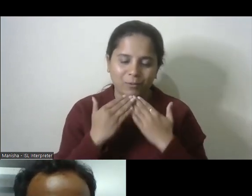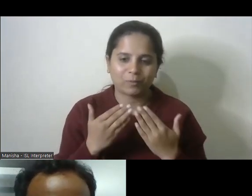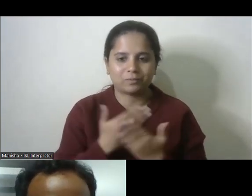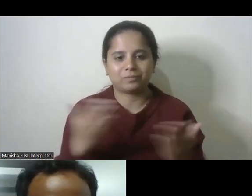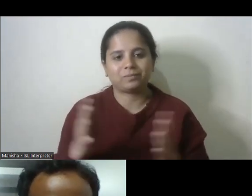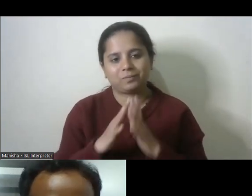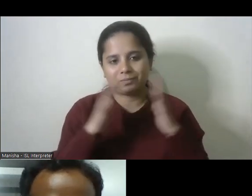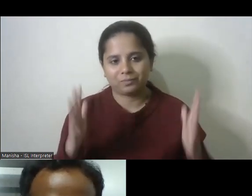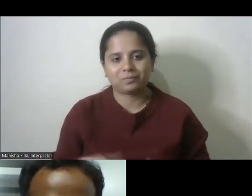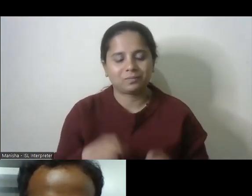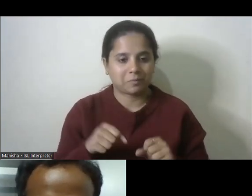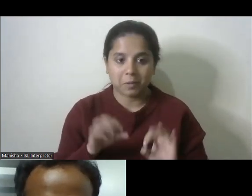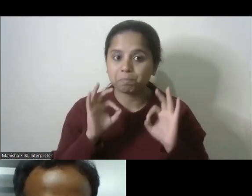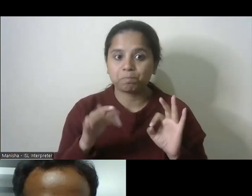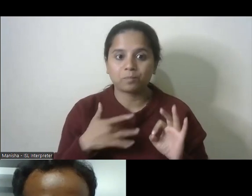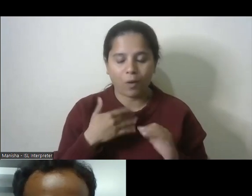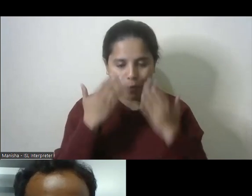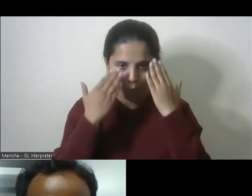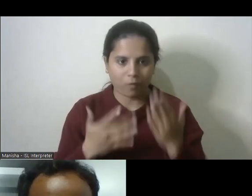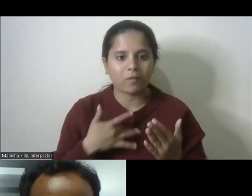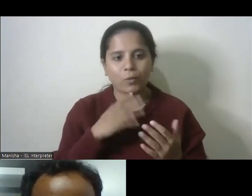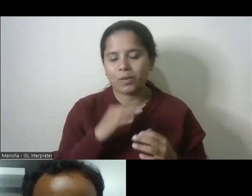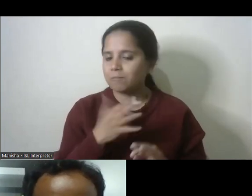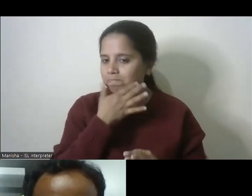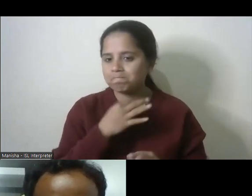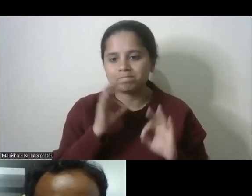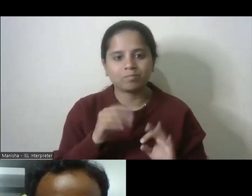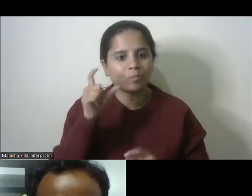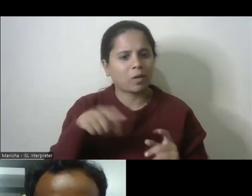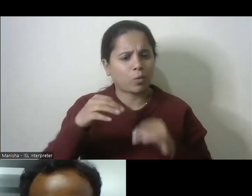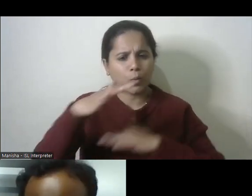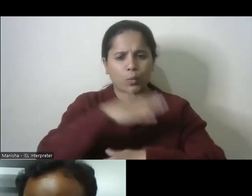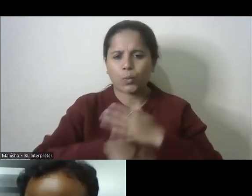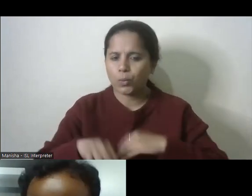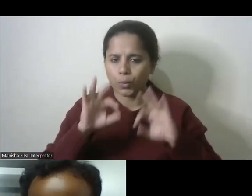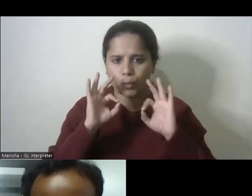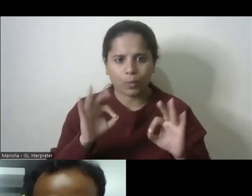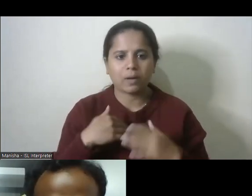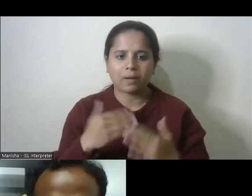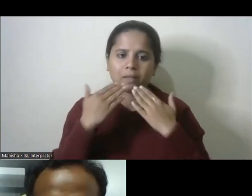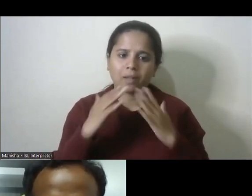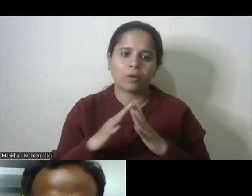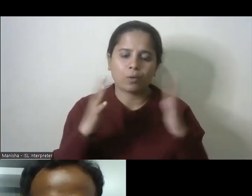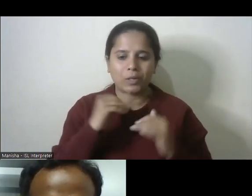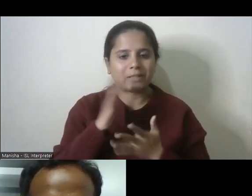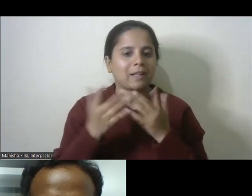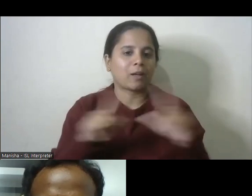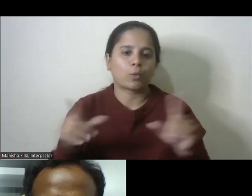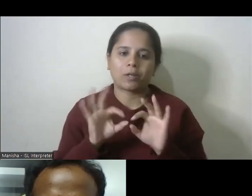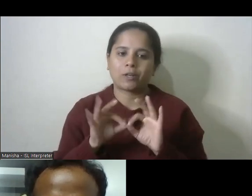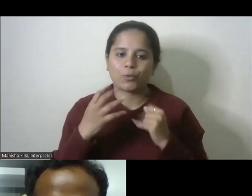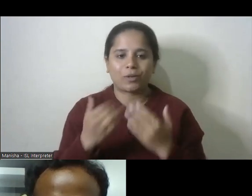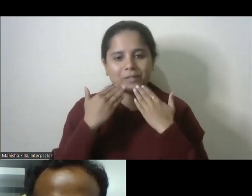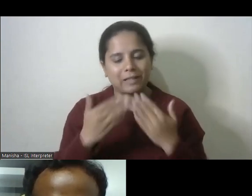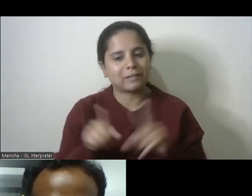Thank you a lot. And yeah, it was really an honor and really wonderful. And you've organized it so well. And I really thank all the sign language interpreters